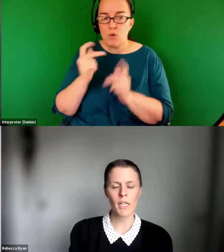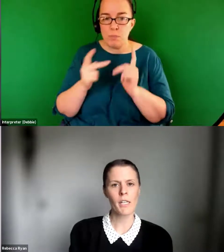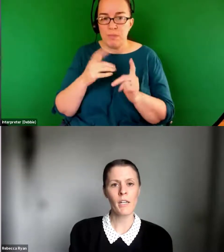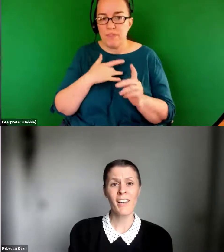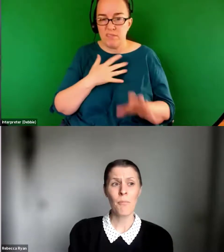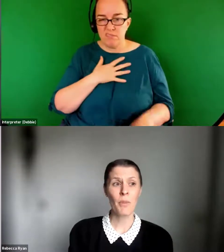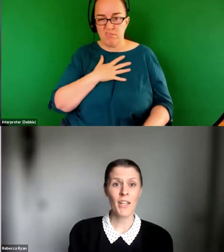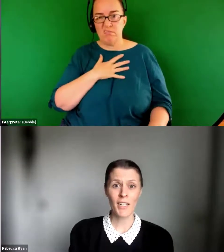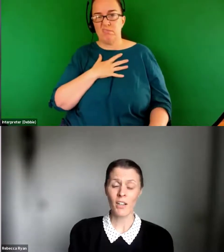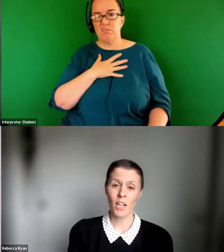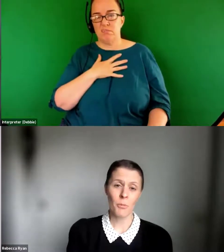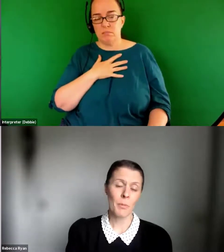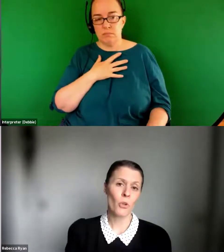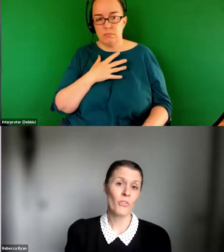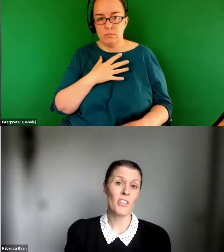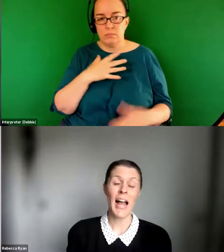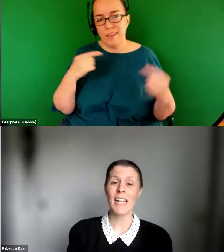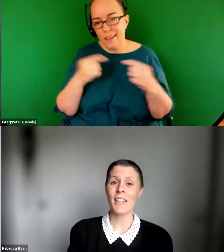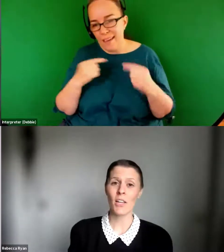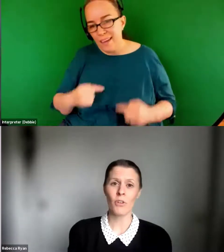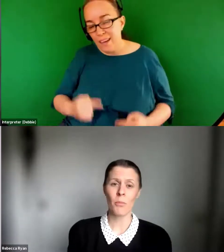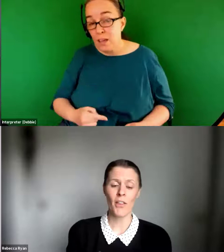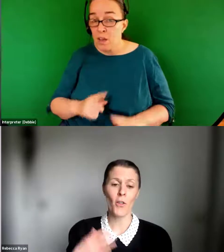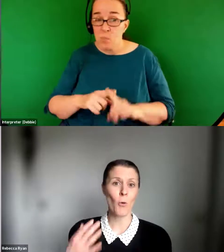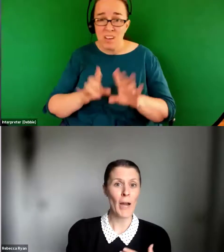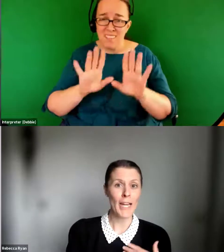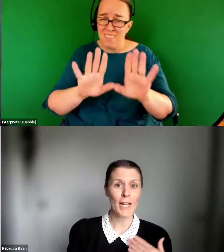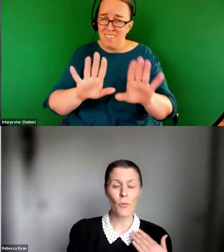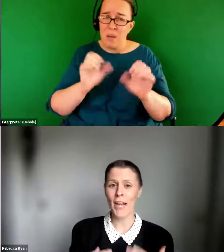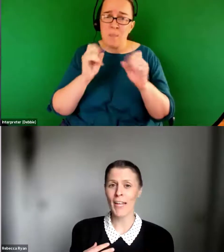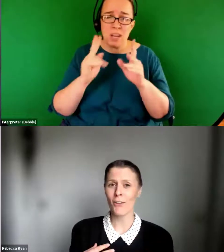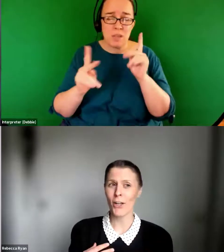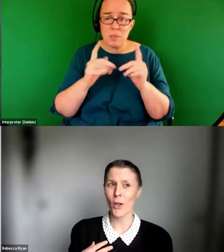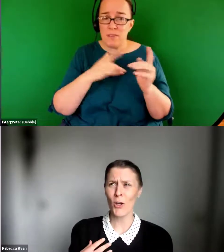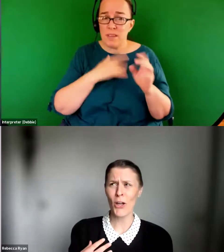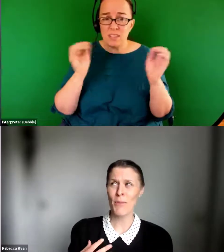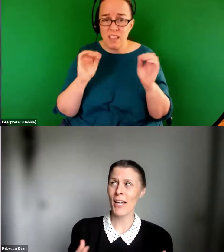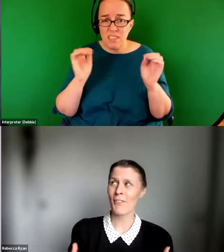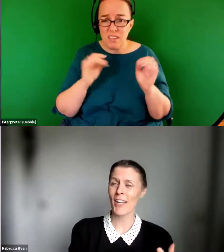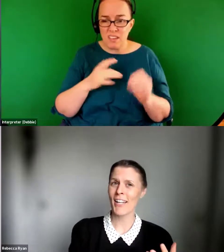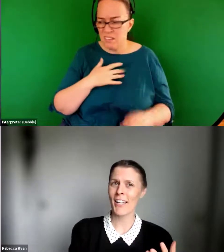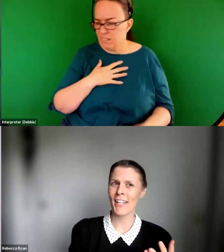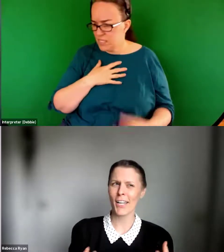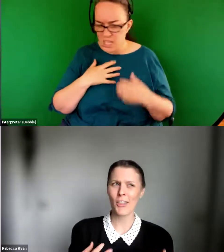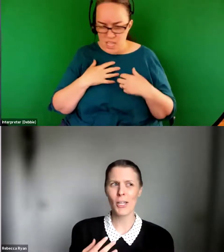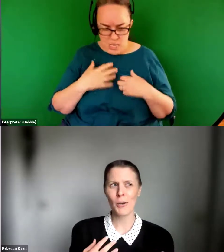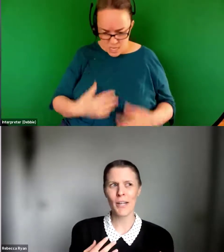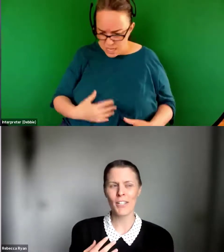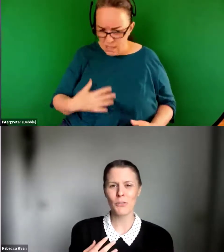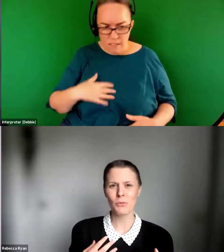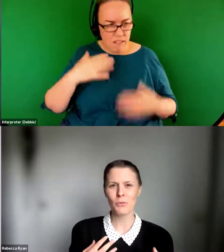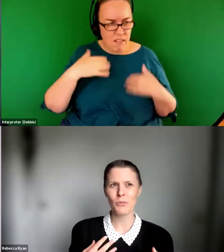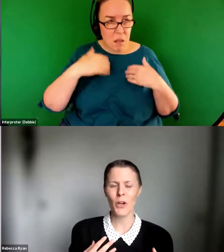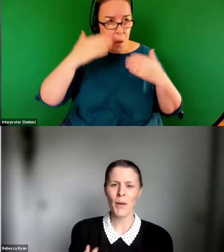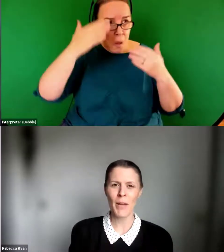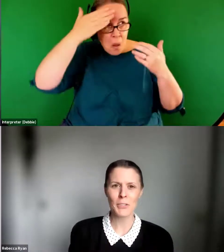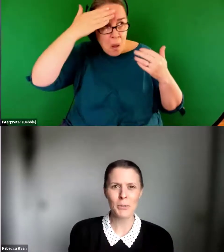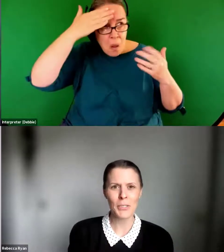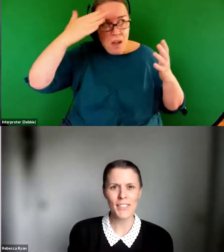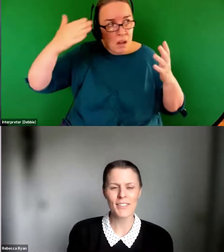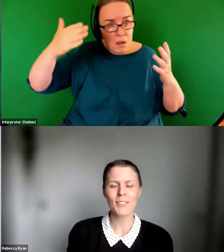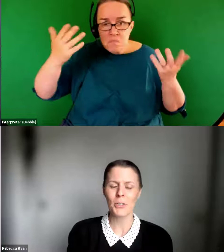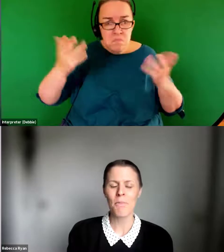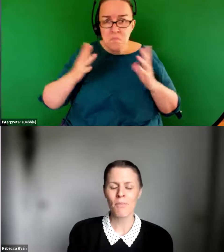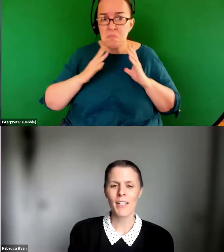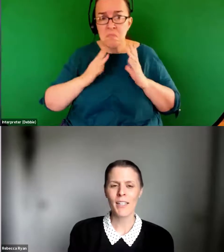little icky. But then again, a lot of people don't feel anything from it and they're waiting and they're like, I think I might have a headache. Like, I think I might just, no, I'm actually